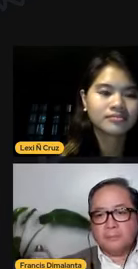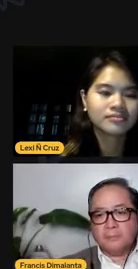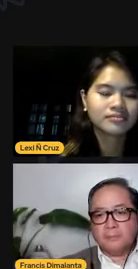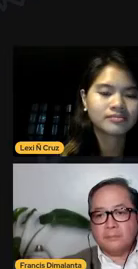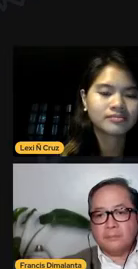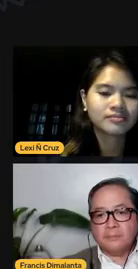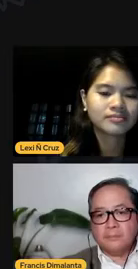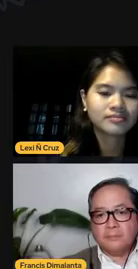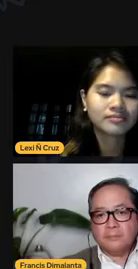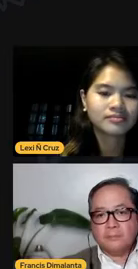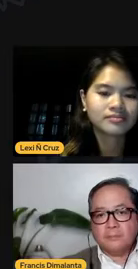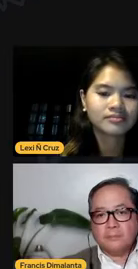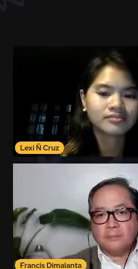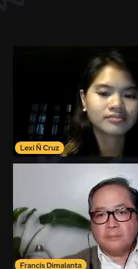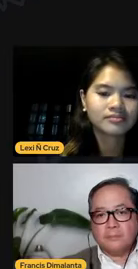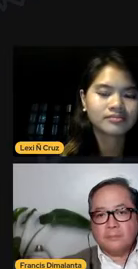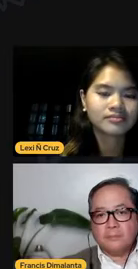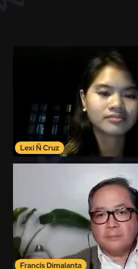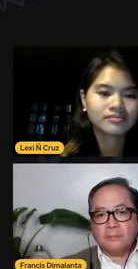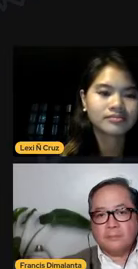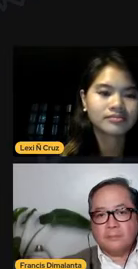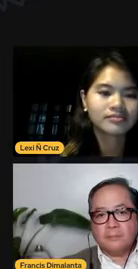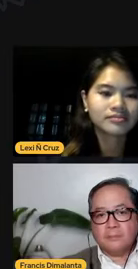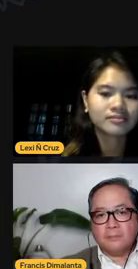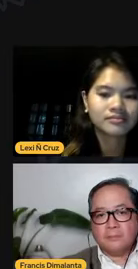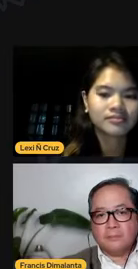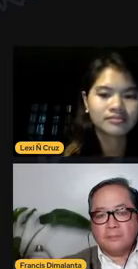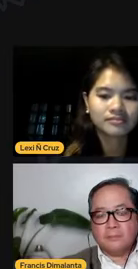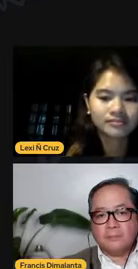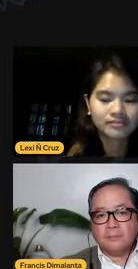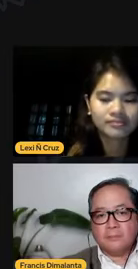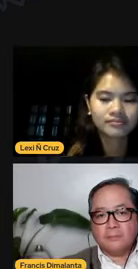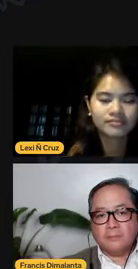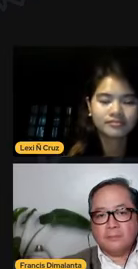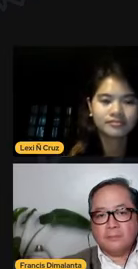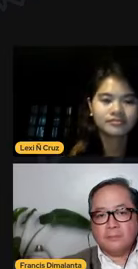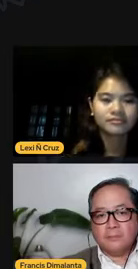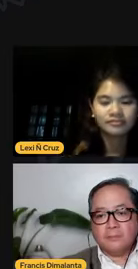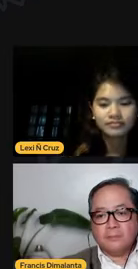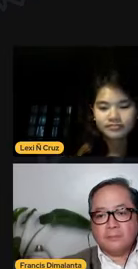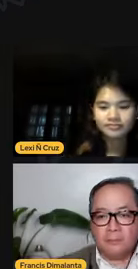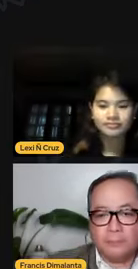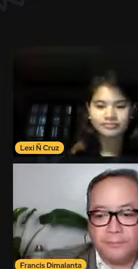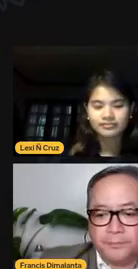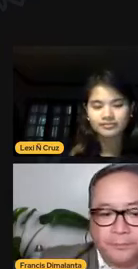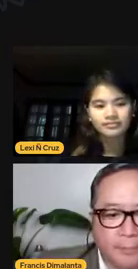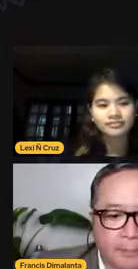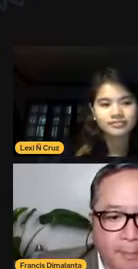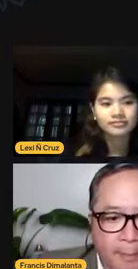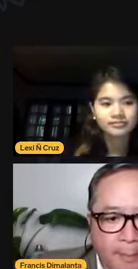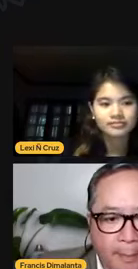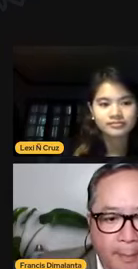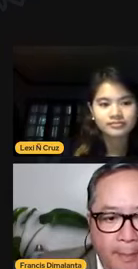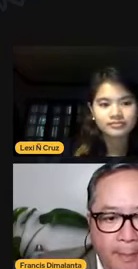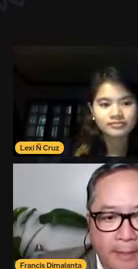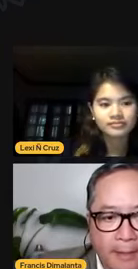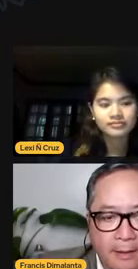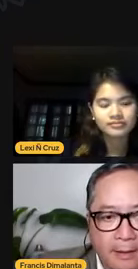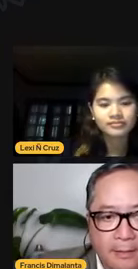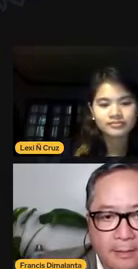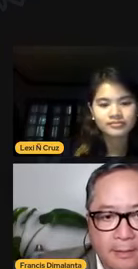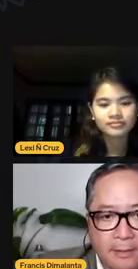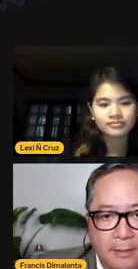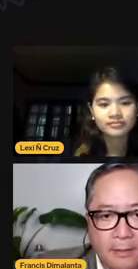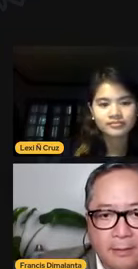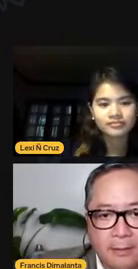So we have to also give that extra time. I have a typical child, and I have one